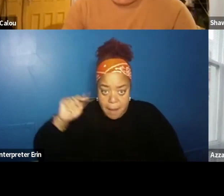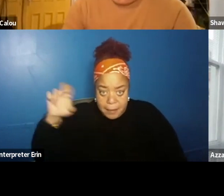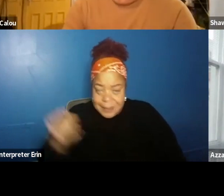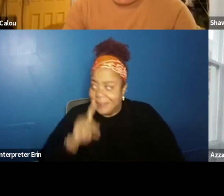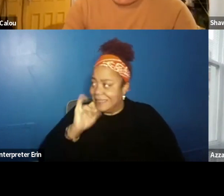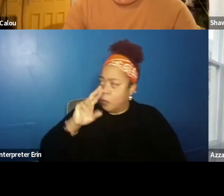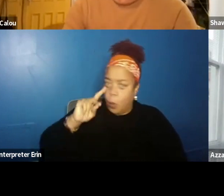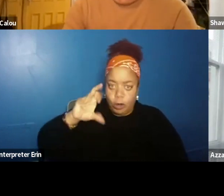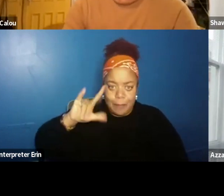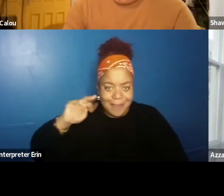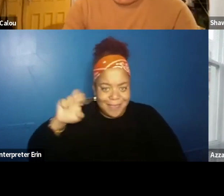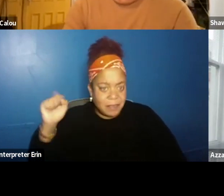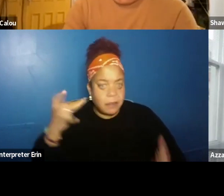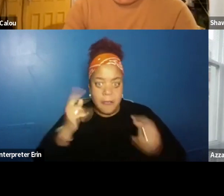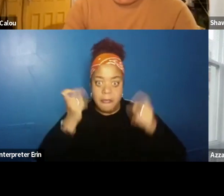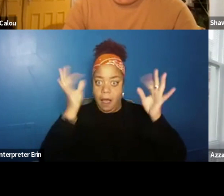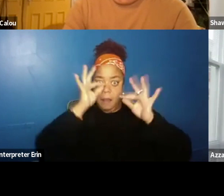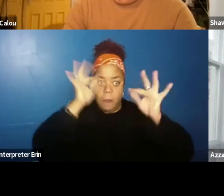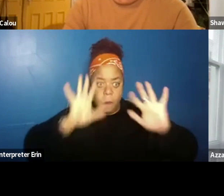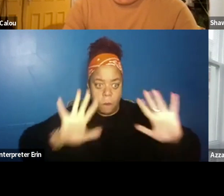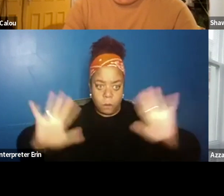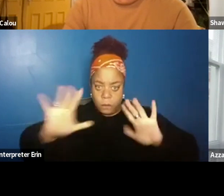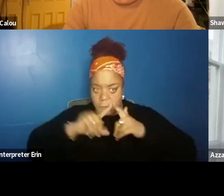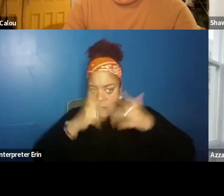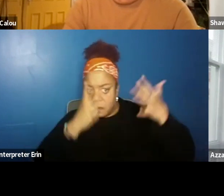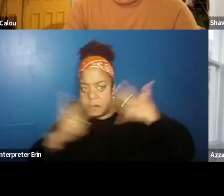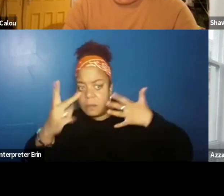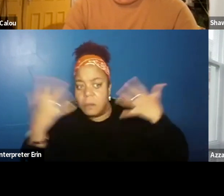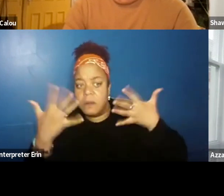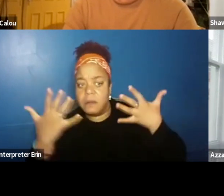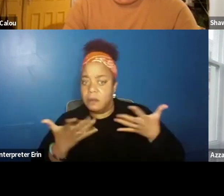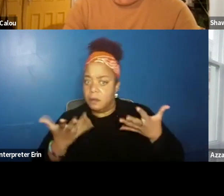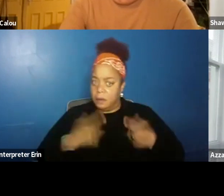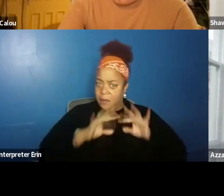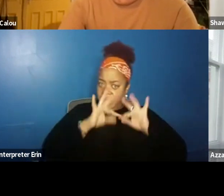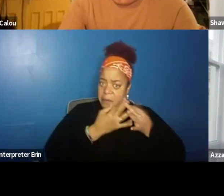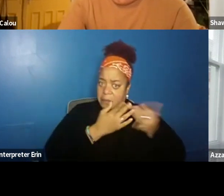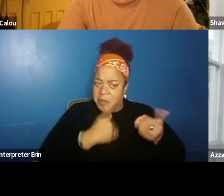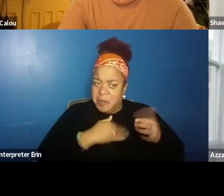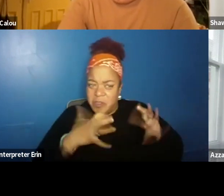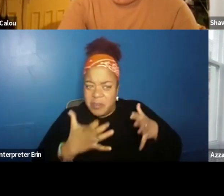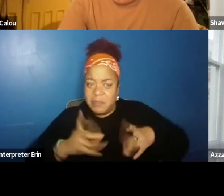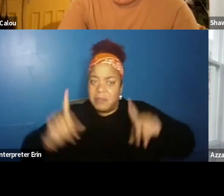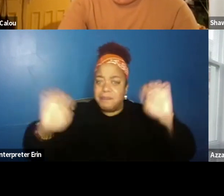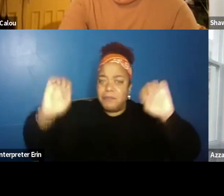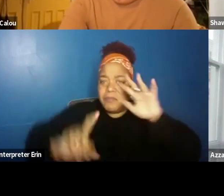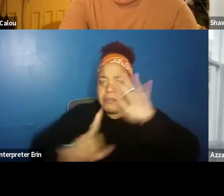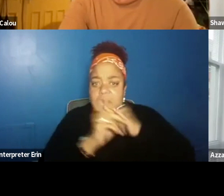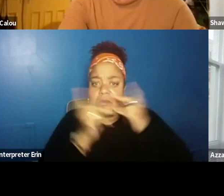don't know what's happening to their family member, when we are uncertain about who to call and how to call, right?